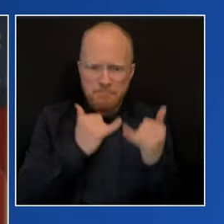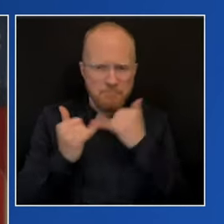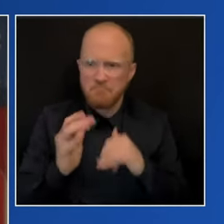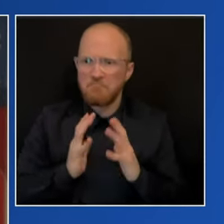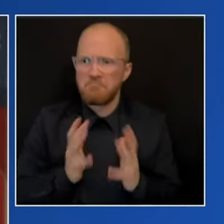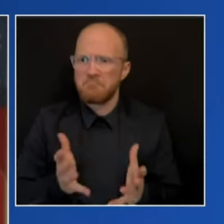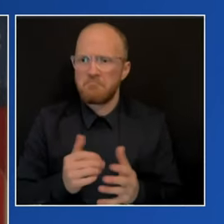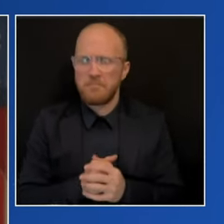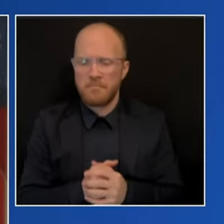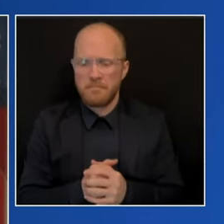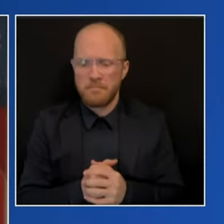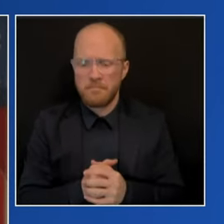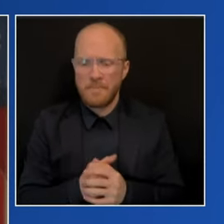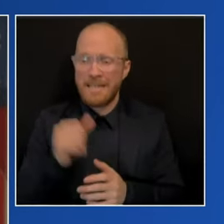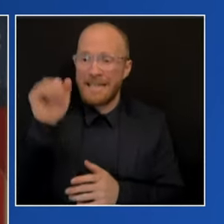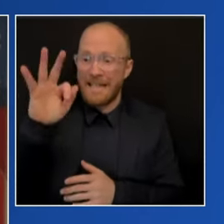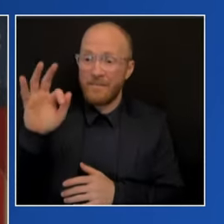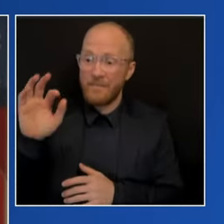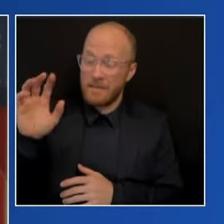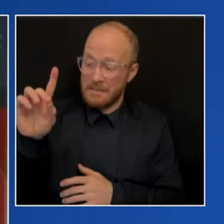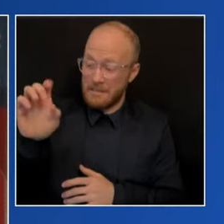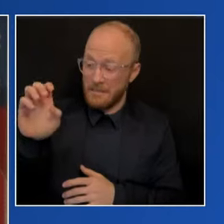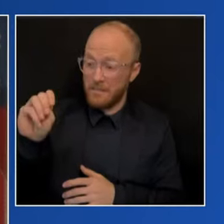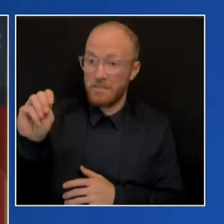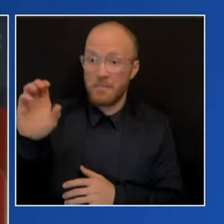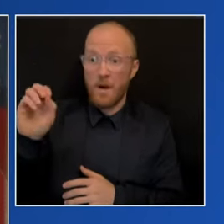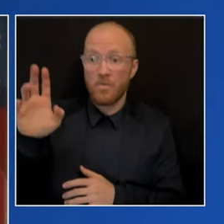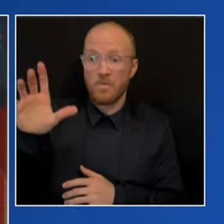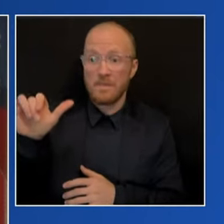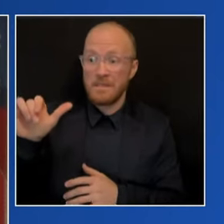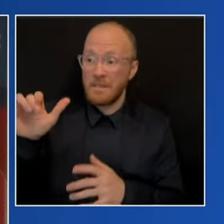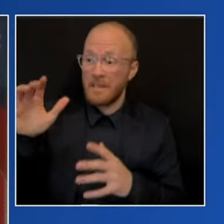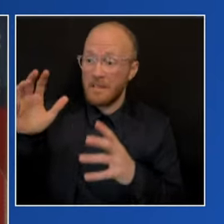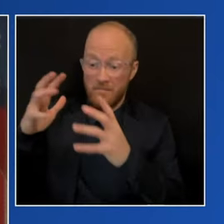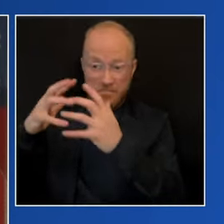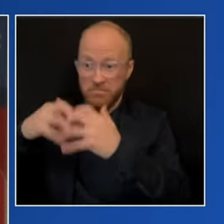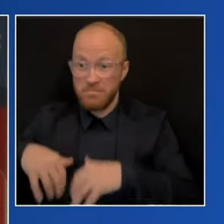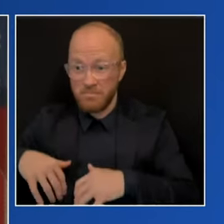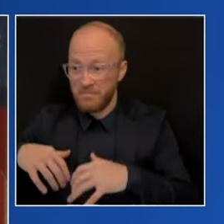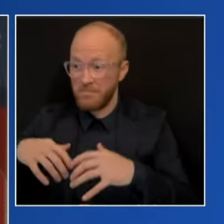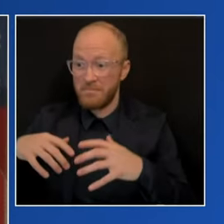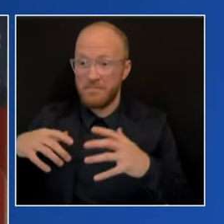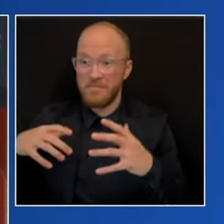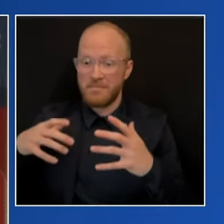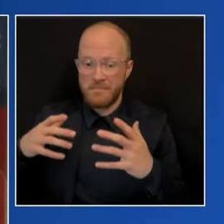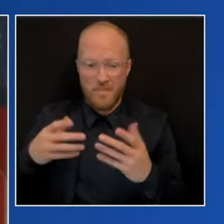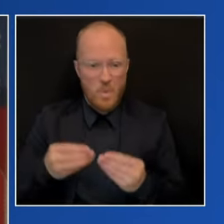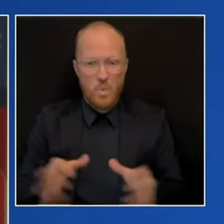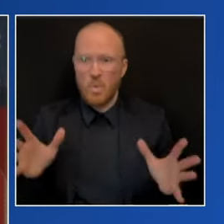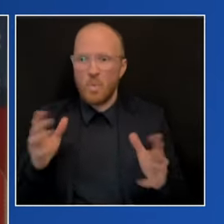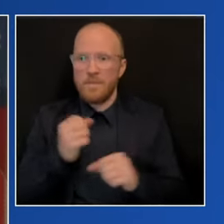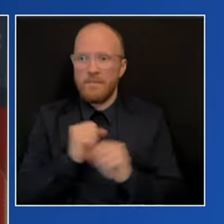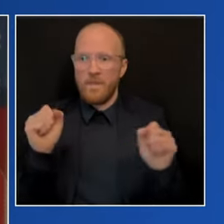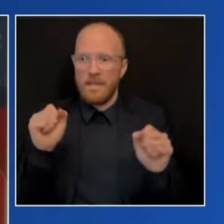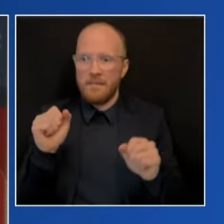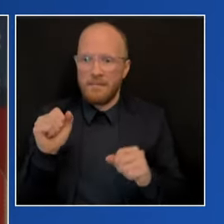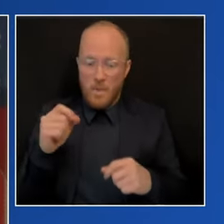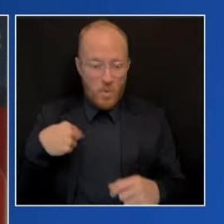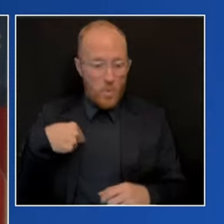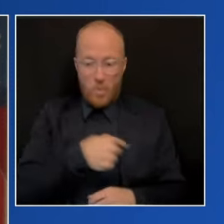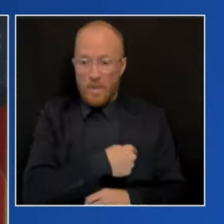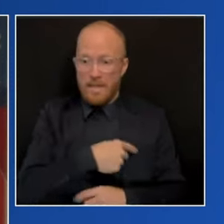But if democracy falls, we'll lose that freedom. We'll lose the power of we, the people, to shape our